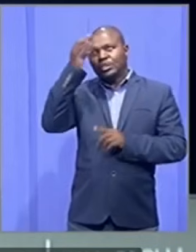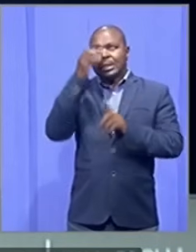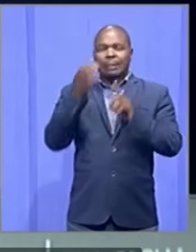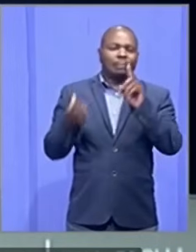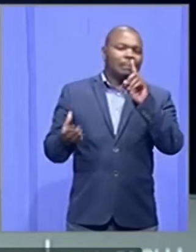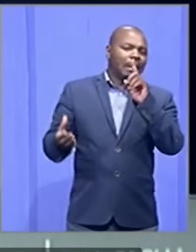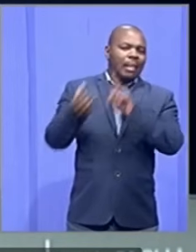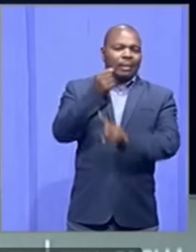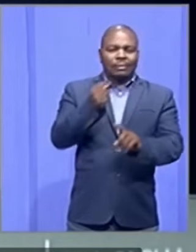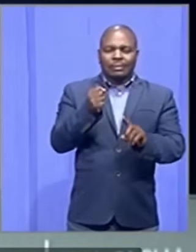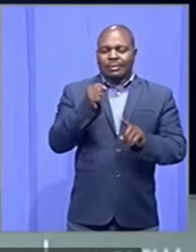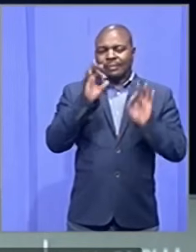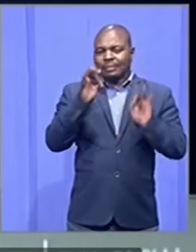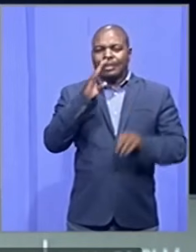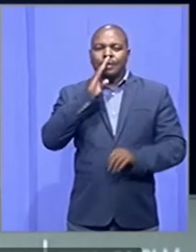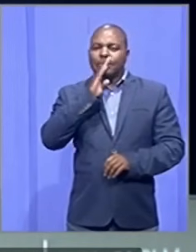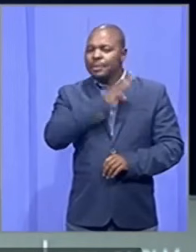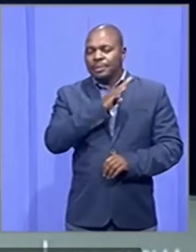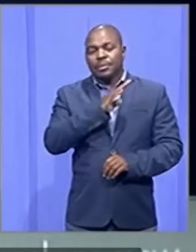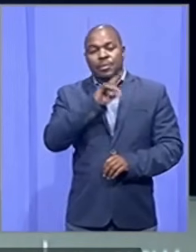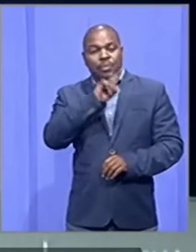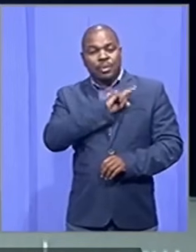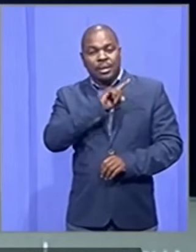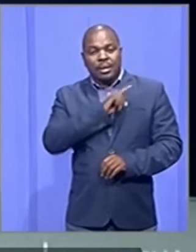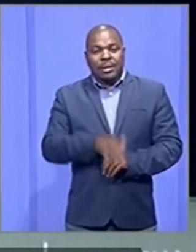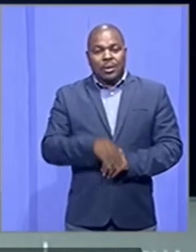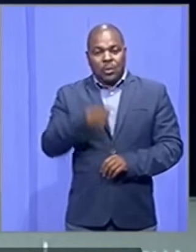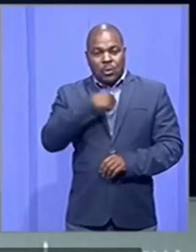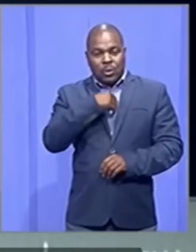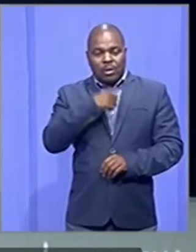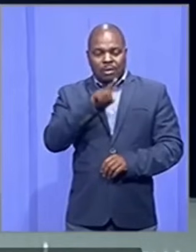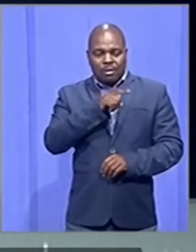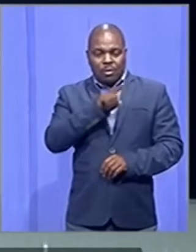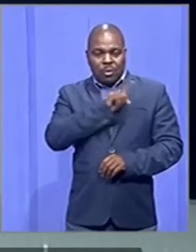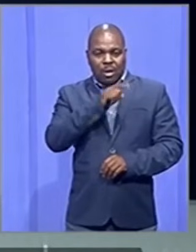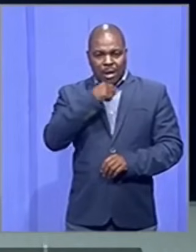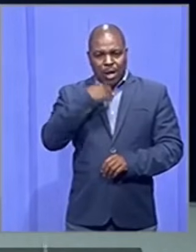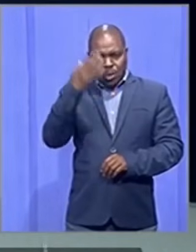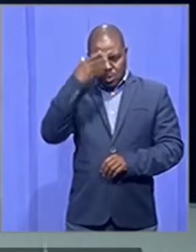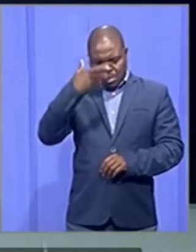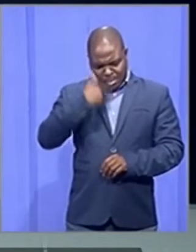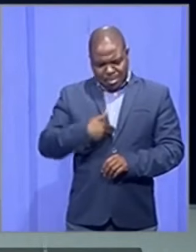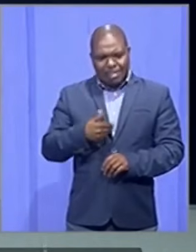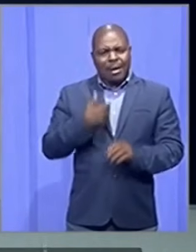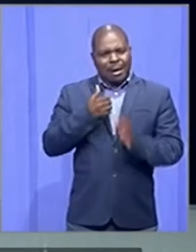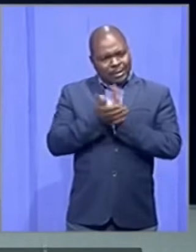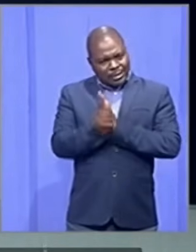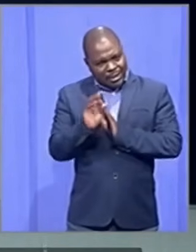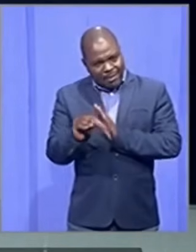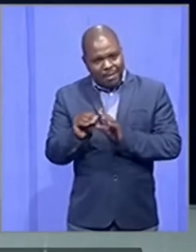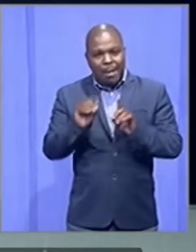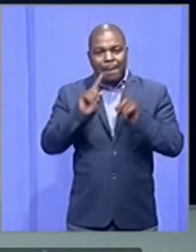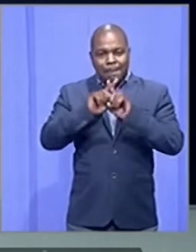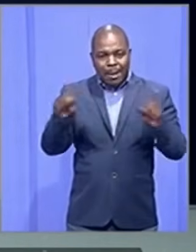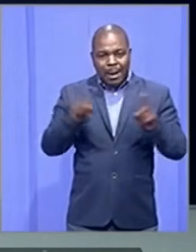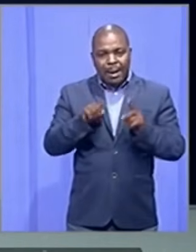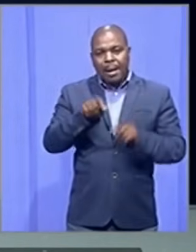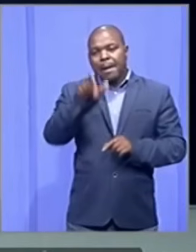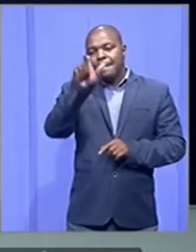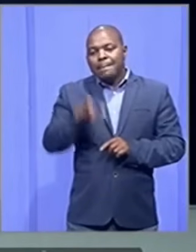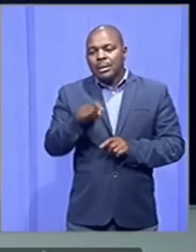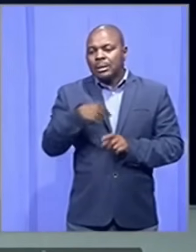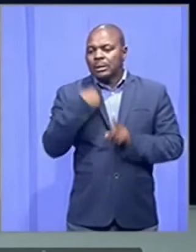ho tseo ke neng ke na le tsona haholo jwang ne ke tseba hore boiphihlelo bo teng bo bongata bothata ke motho a ka nqane ho